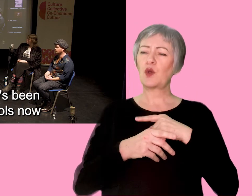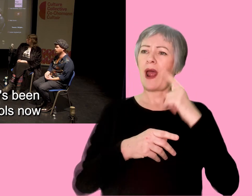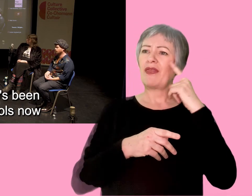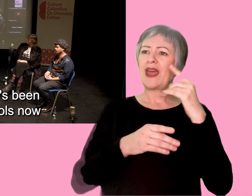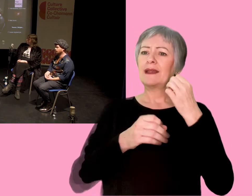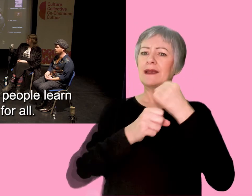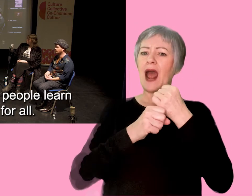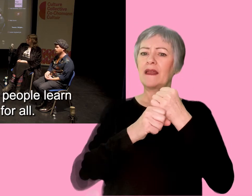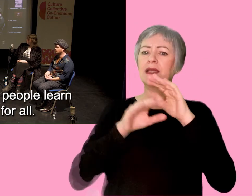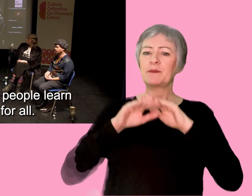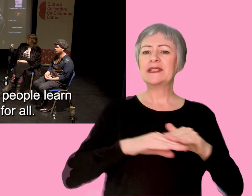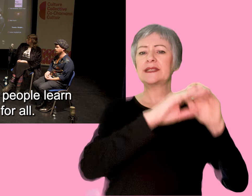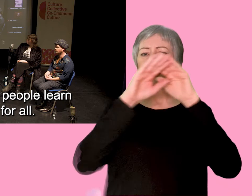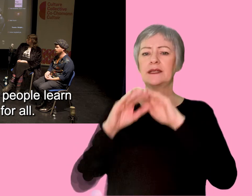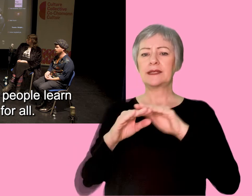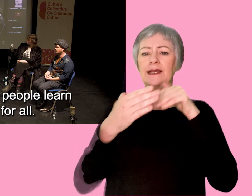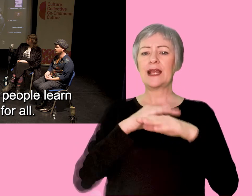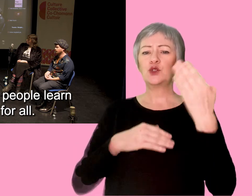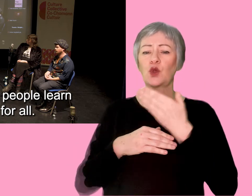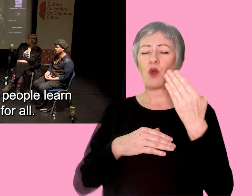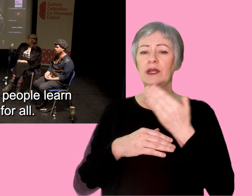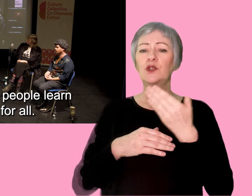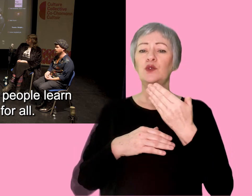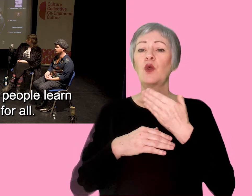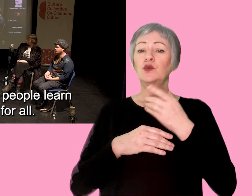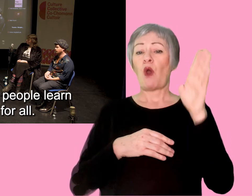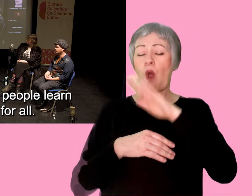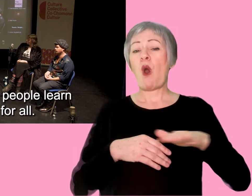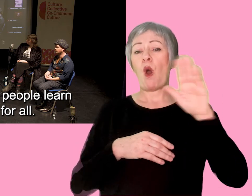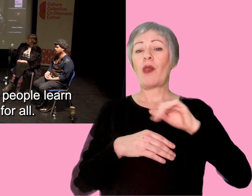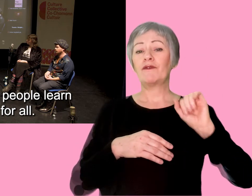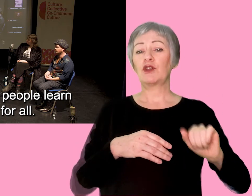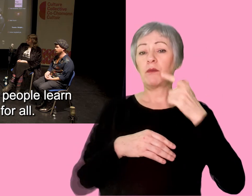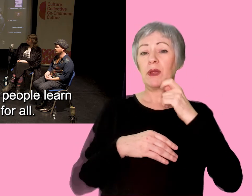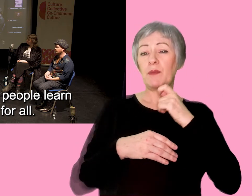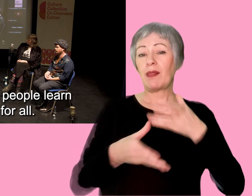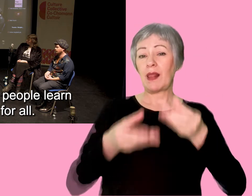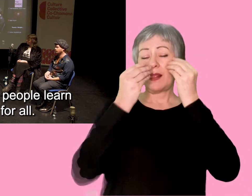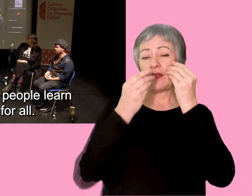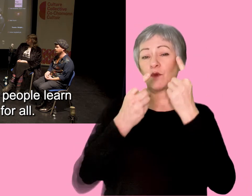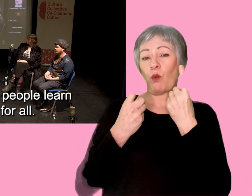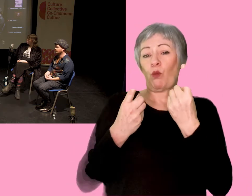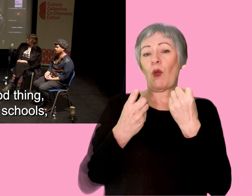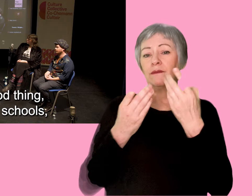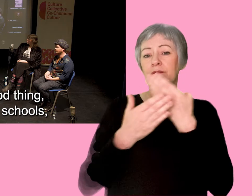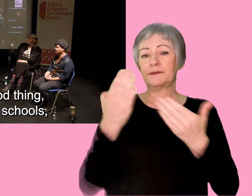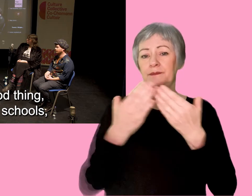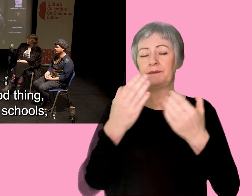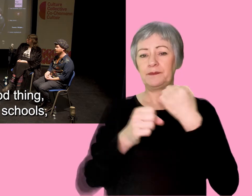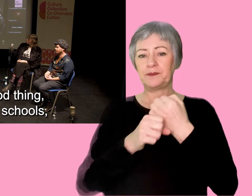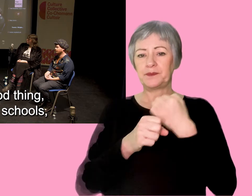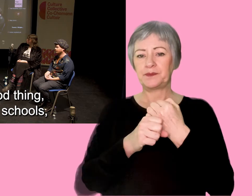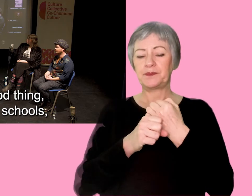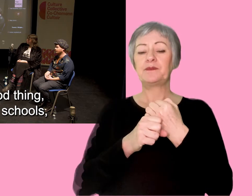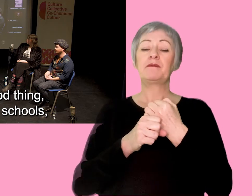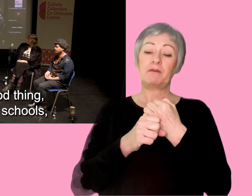standardised in schools now, so it's almost all the young people learn the same kind of one for fit for all. But I think that's